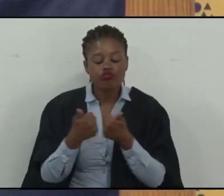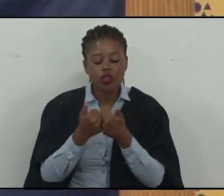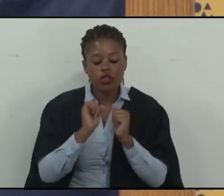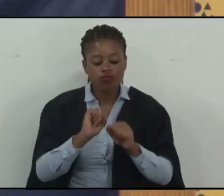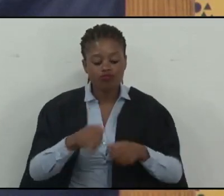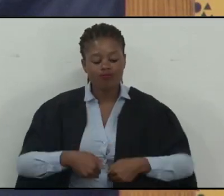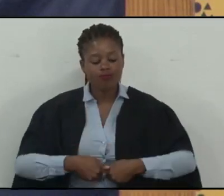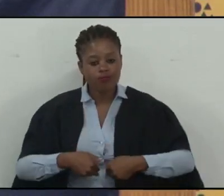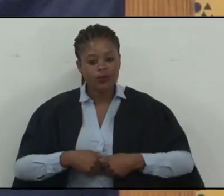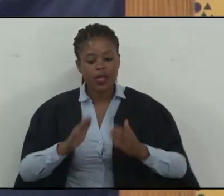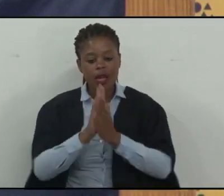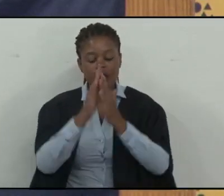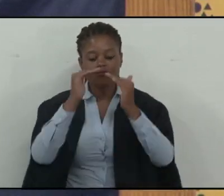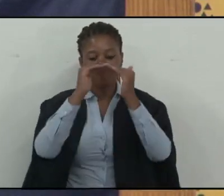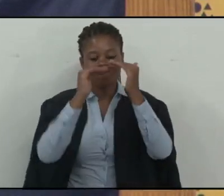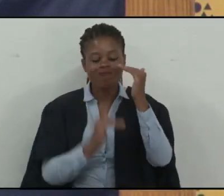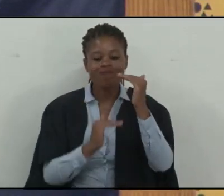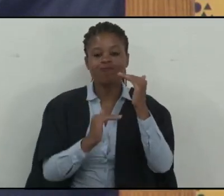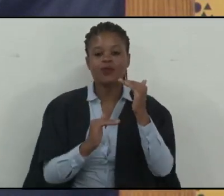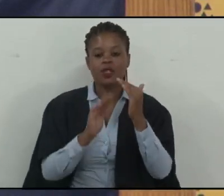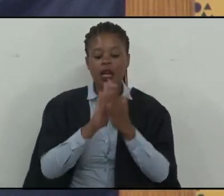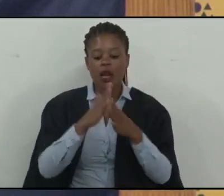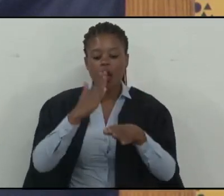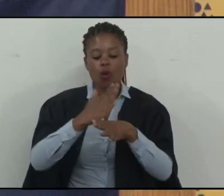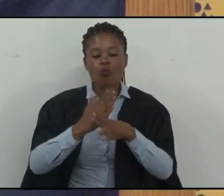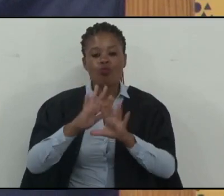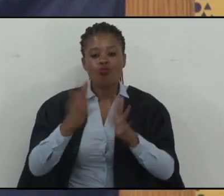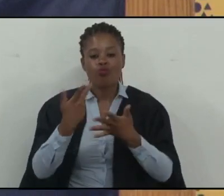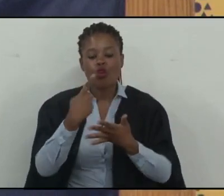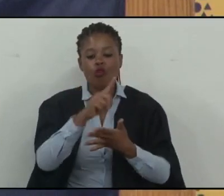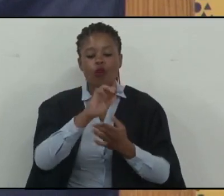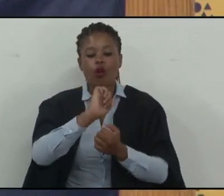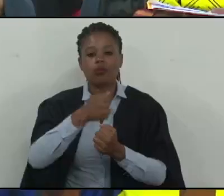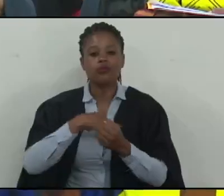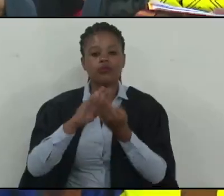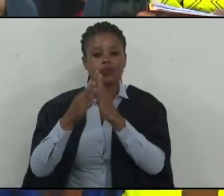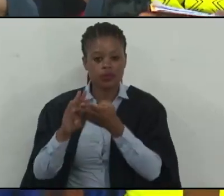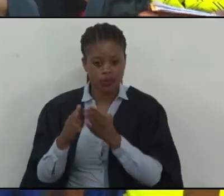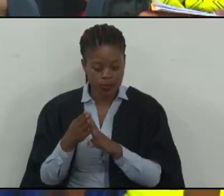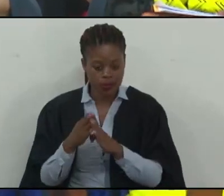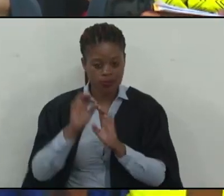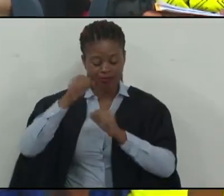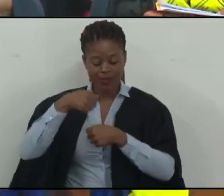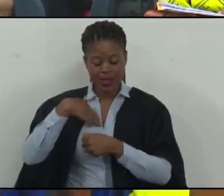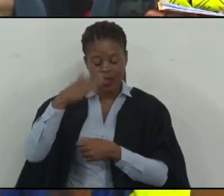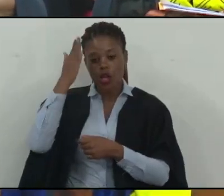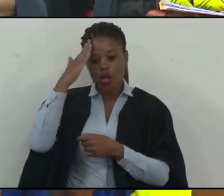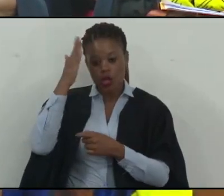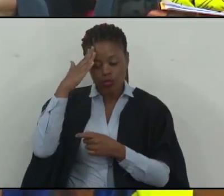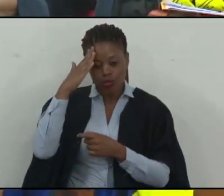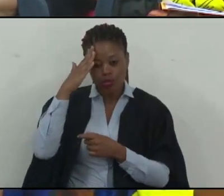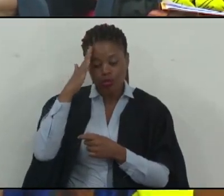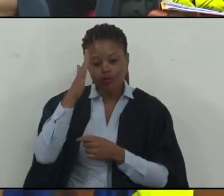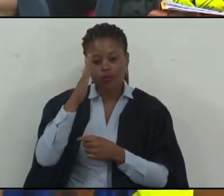poverty, inequality, and unemployment of our society. I know that it's not always easy